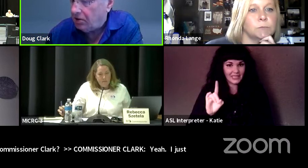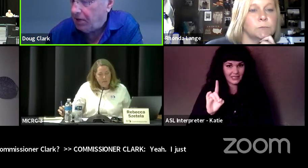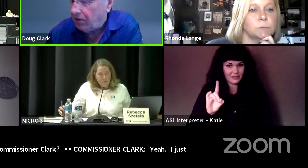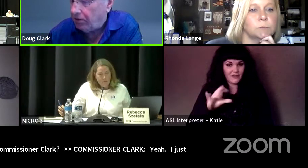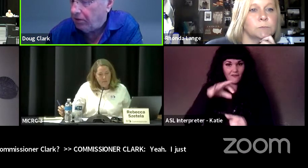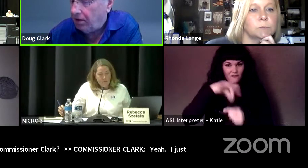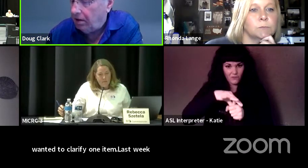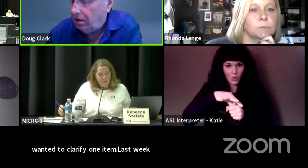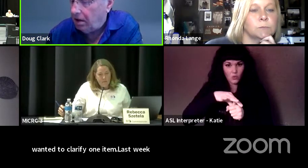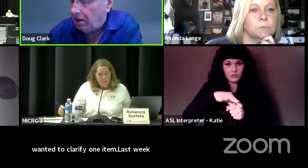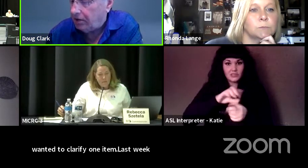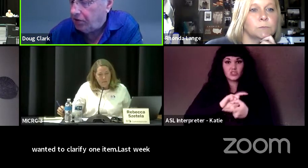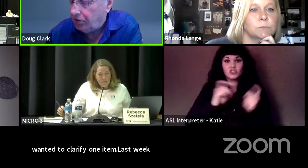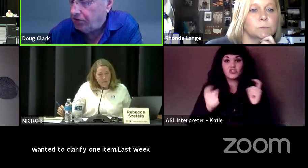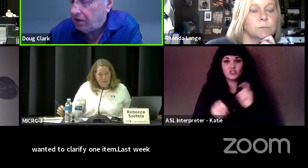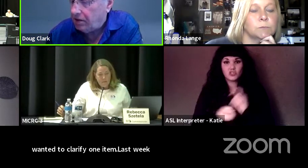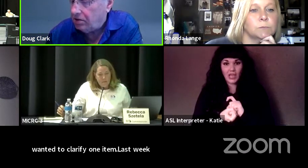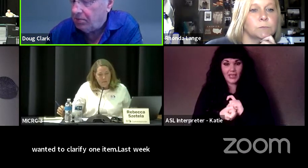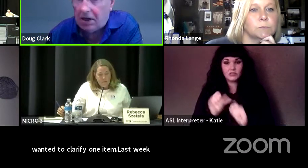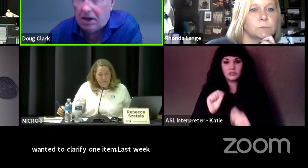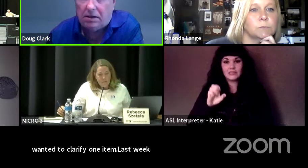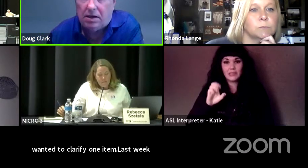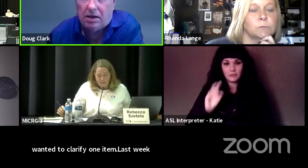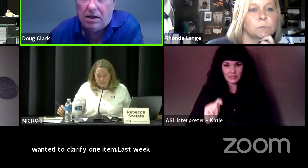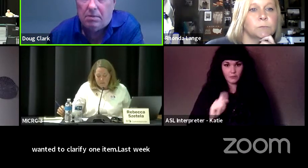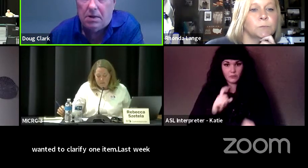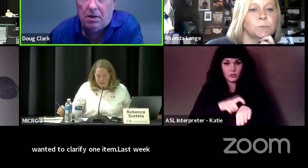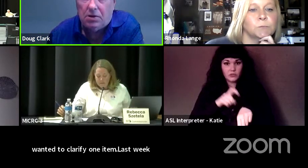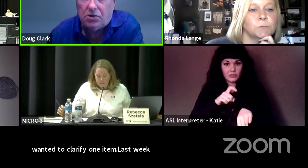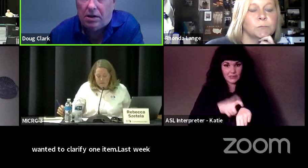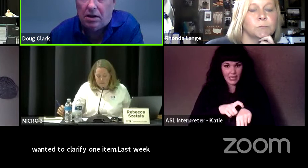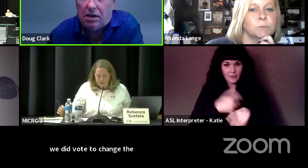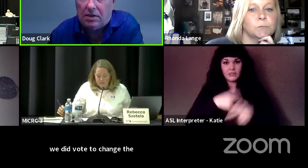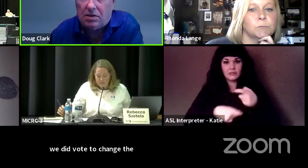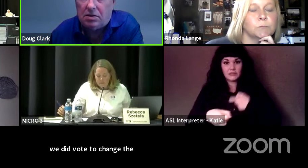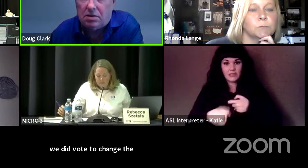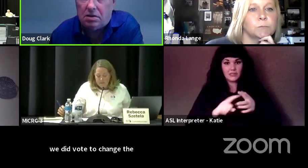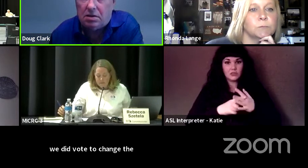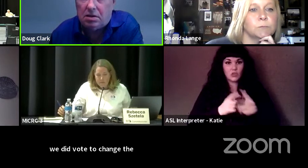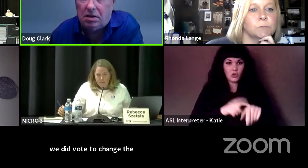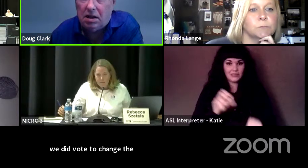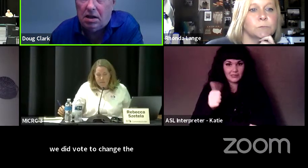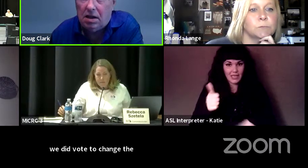in September on Tuesdays to begin at 10 a.m. So I think that